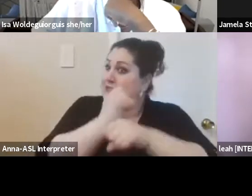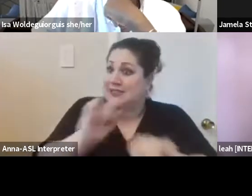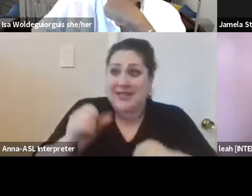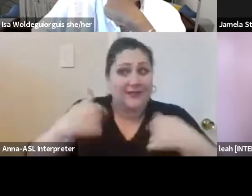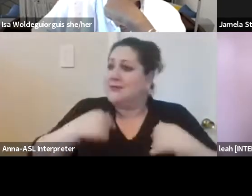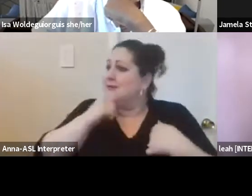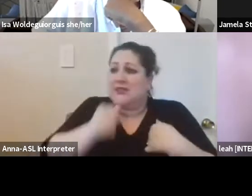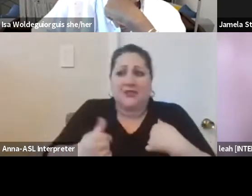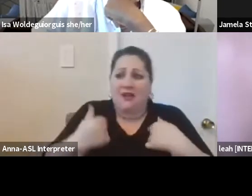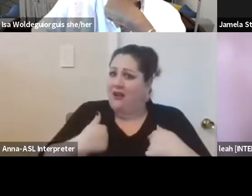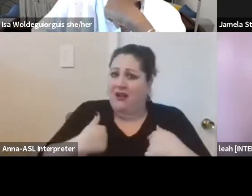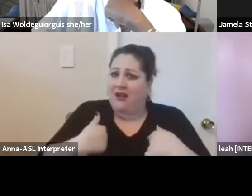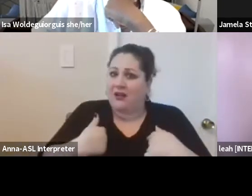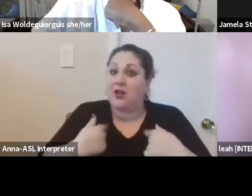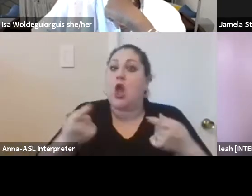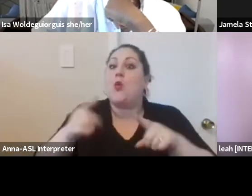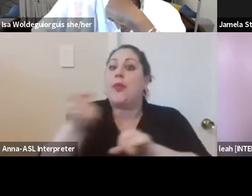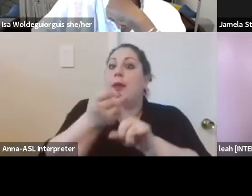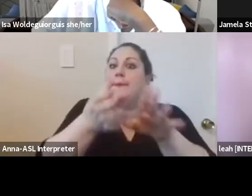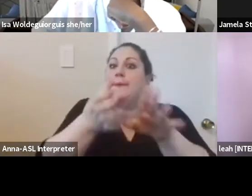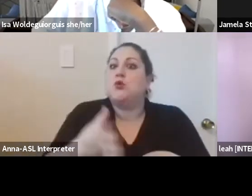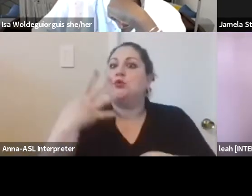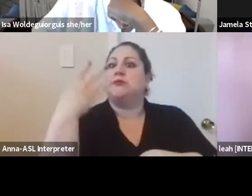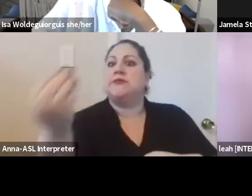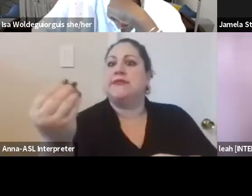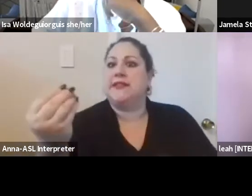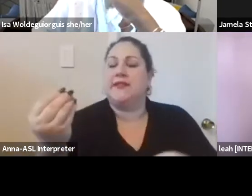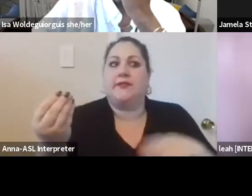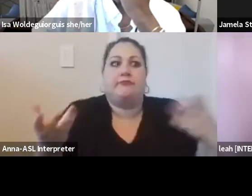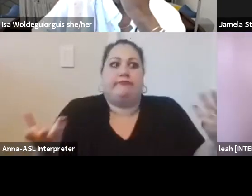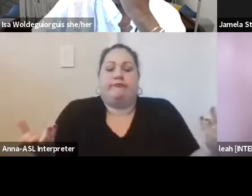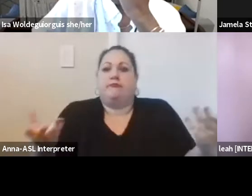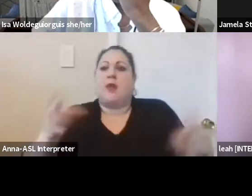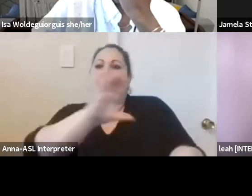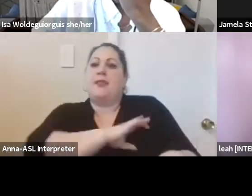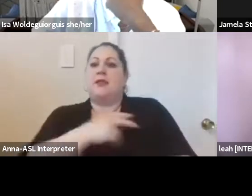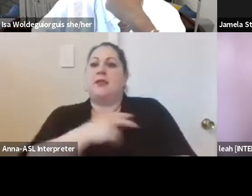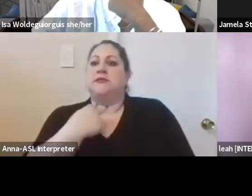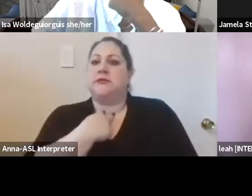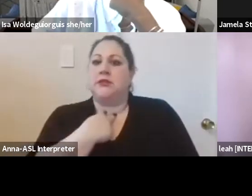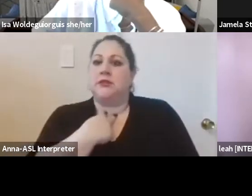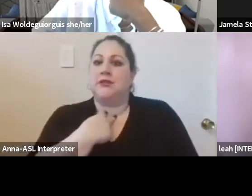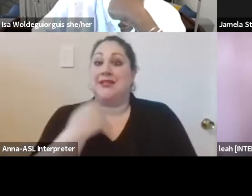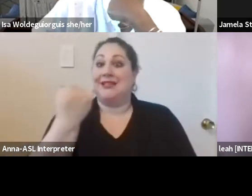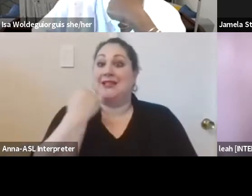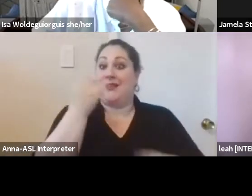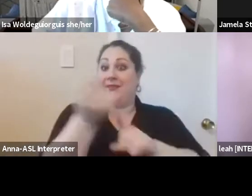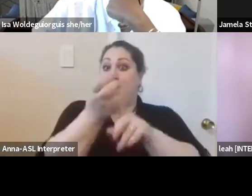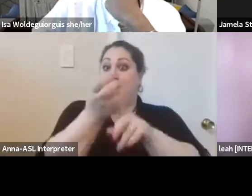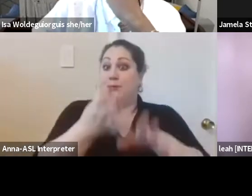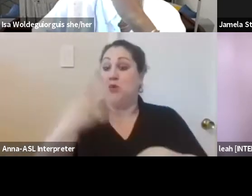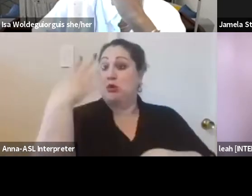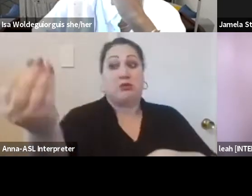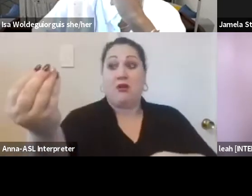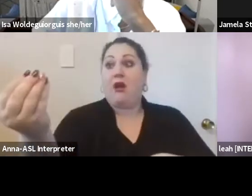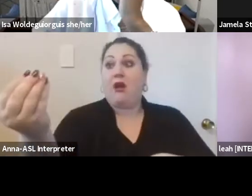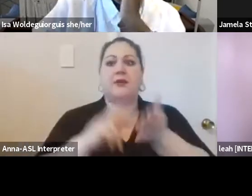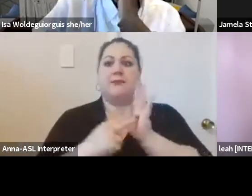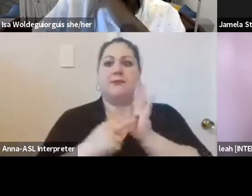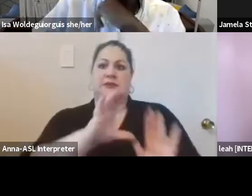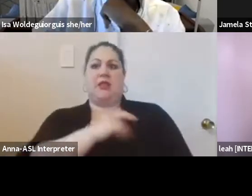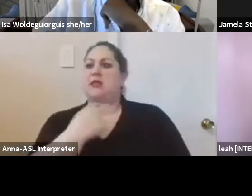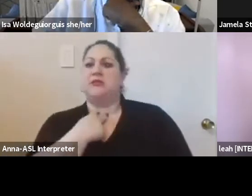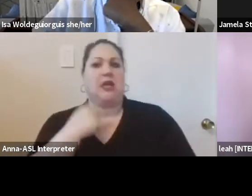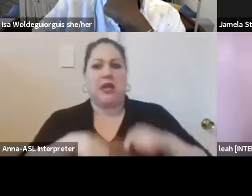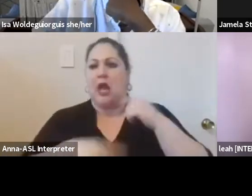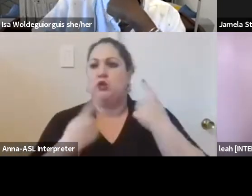leave, they can't do anything unless he's there. Thankfully, some cops care, but most don't even really care. Some fail to